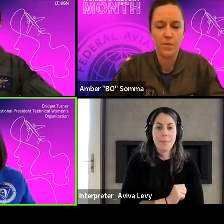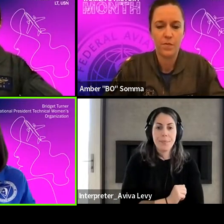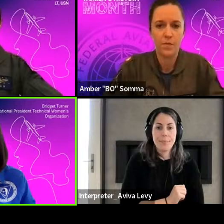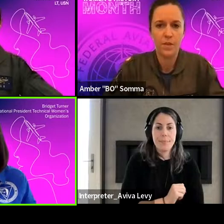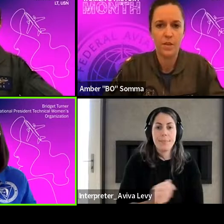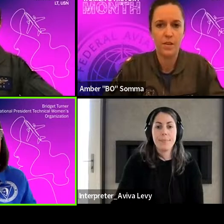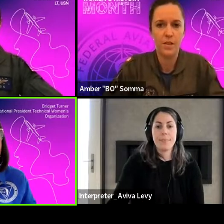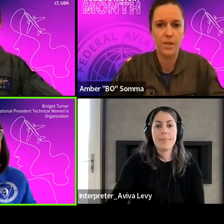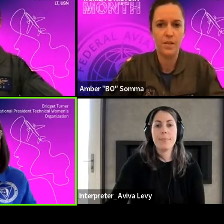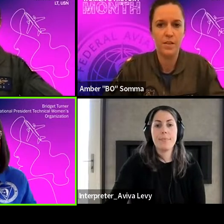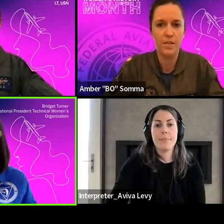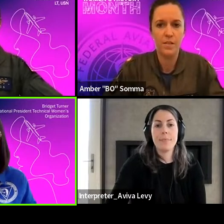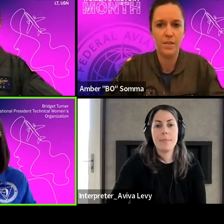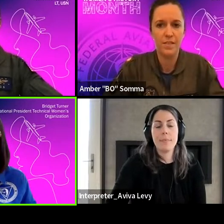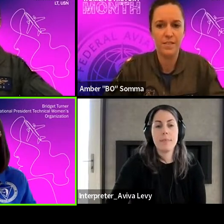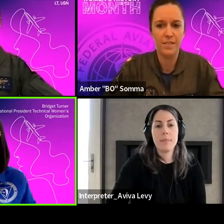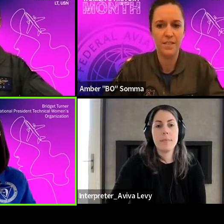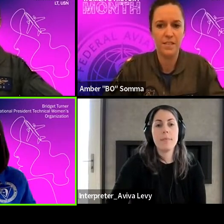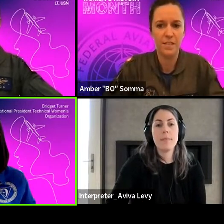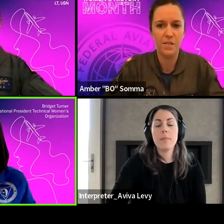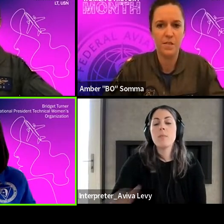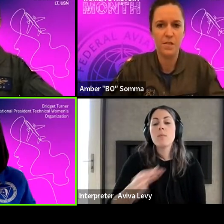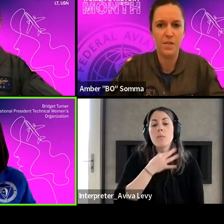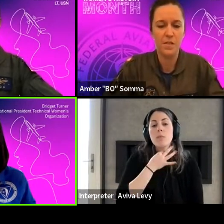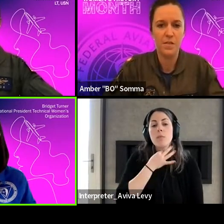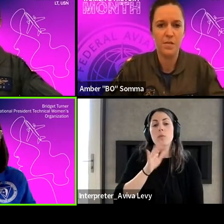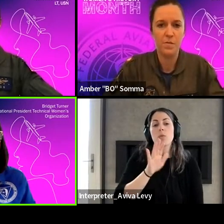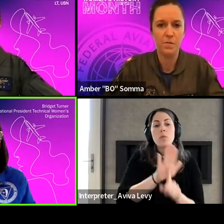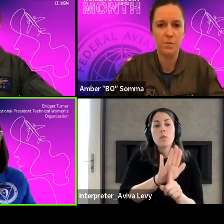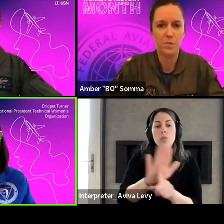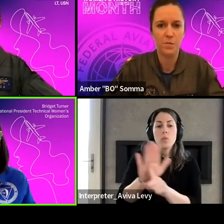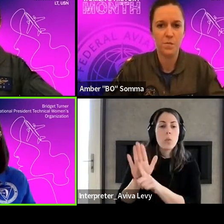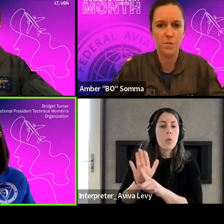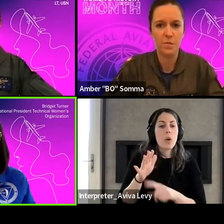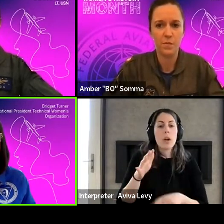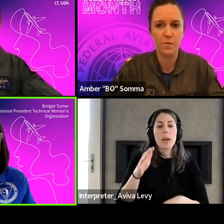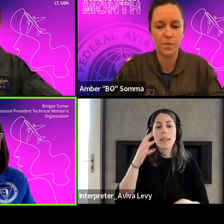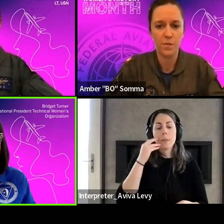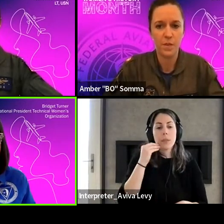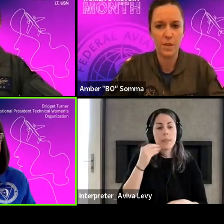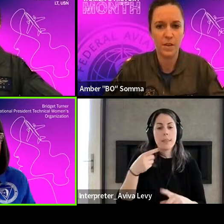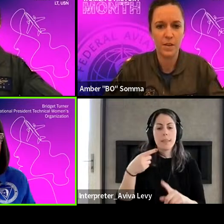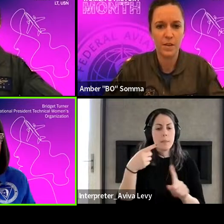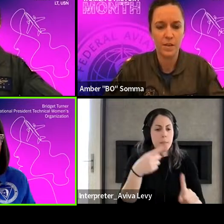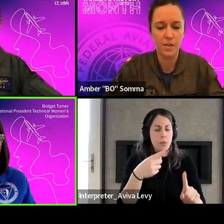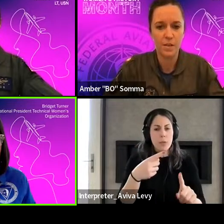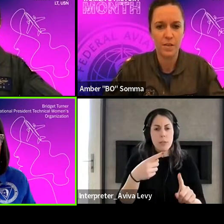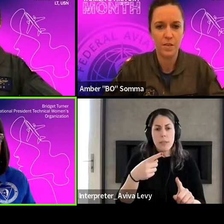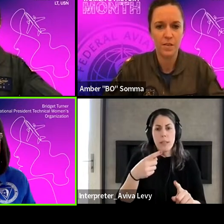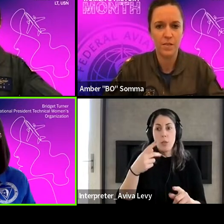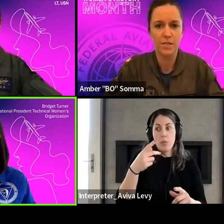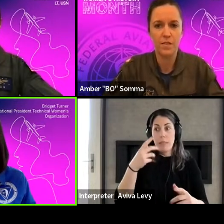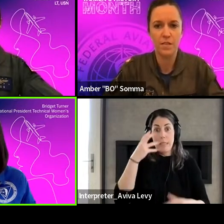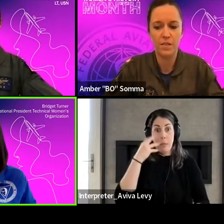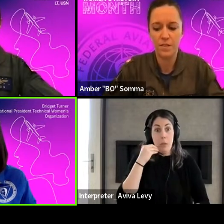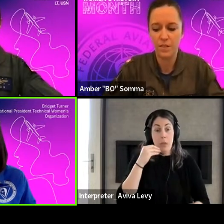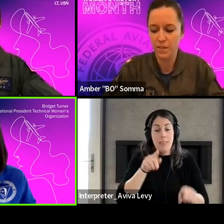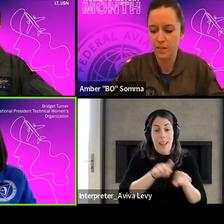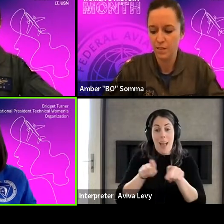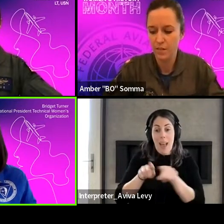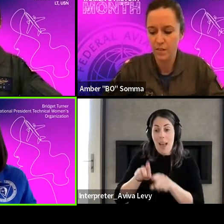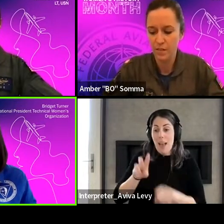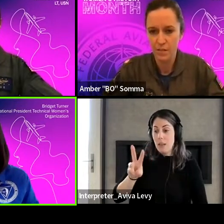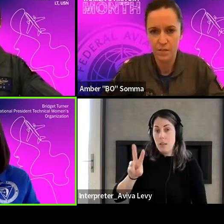memorable experiences or missions that you have had as flight pilots and as whizzles?